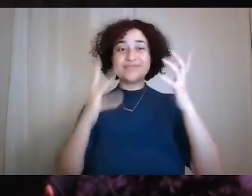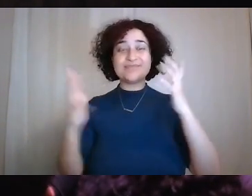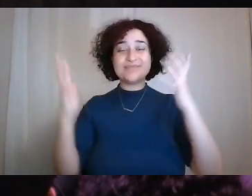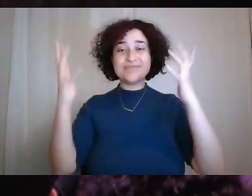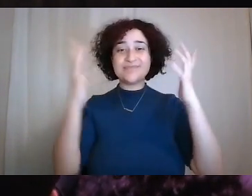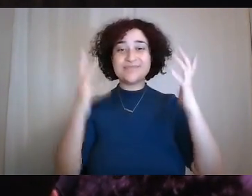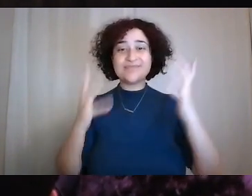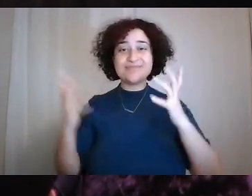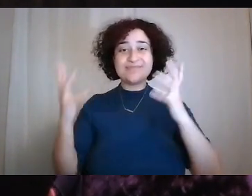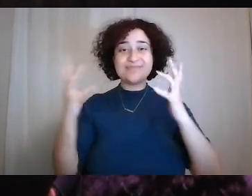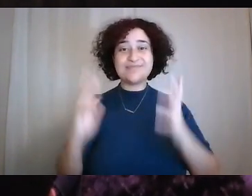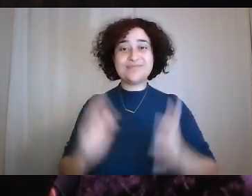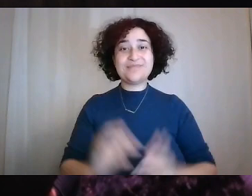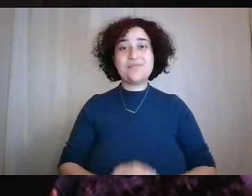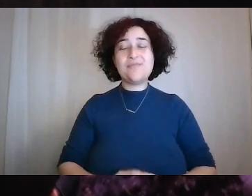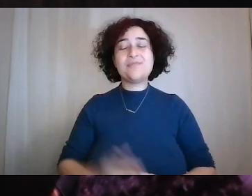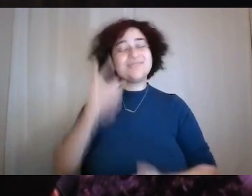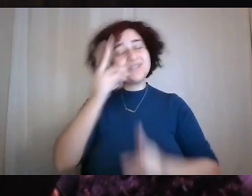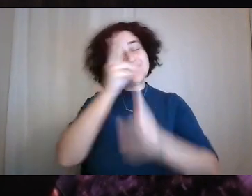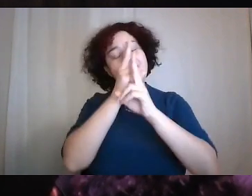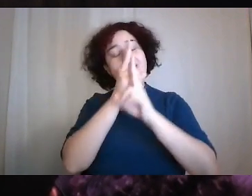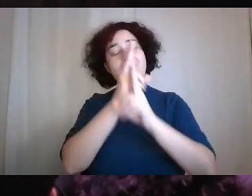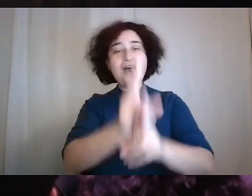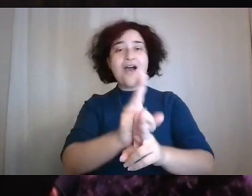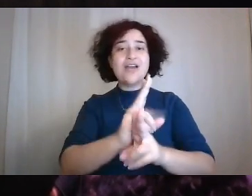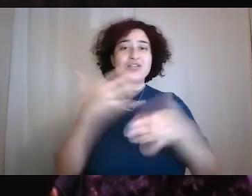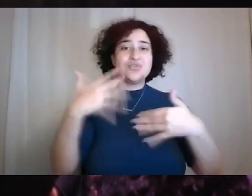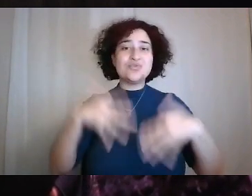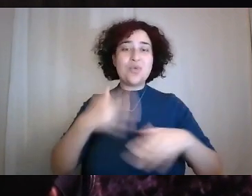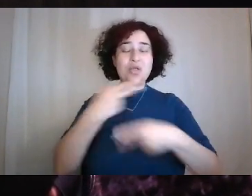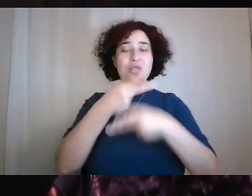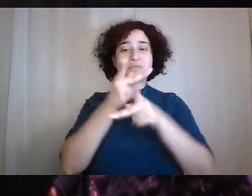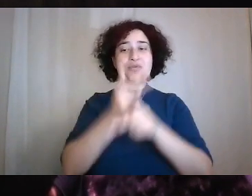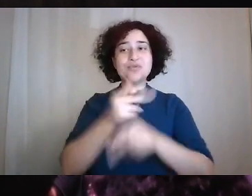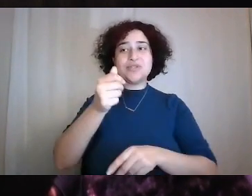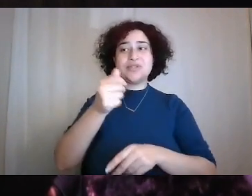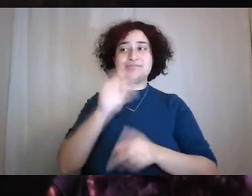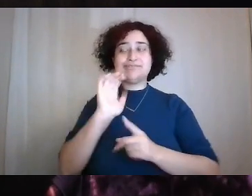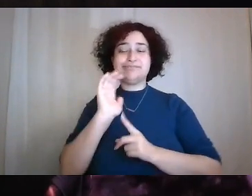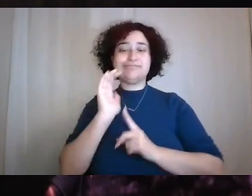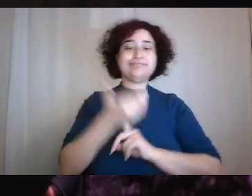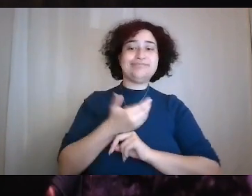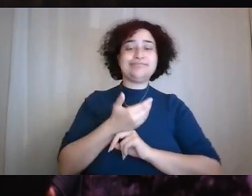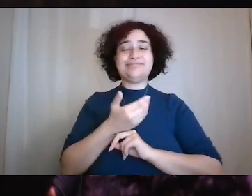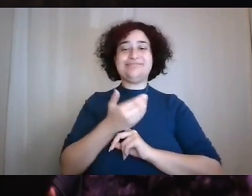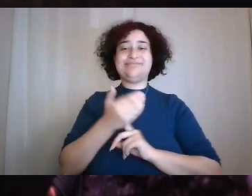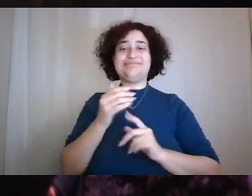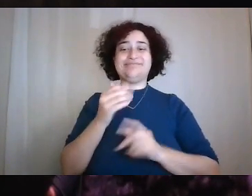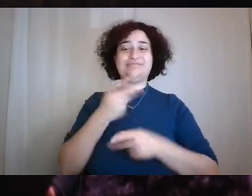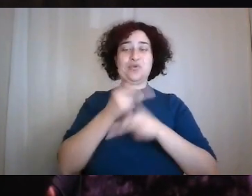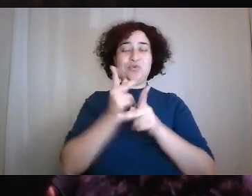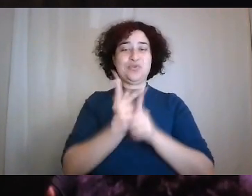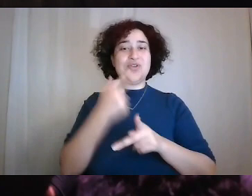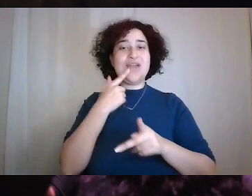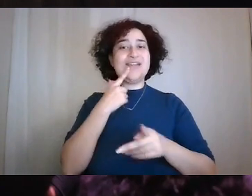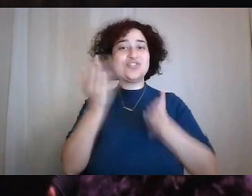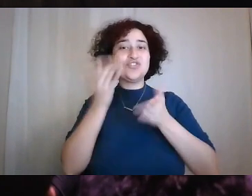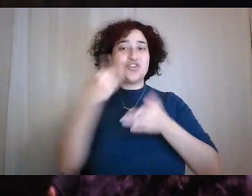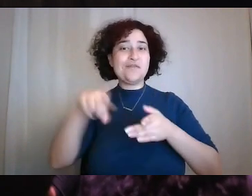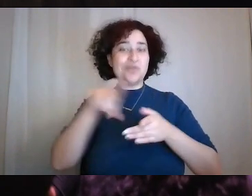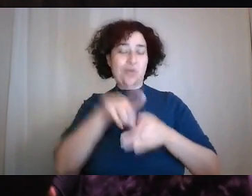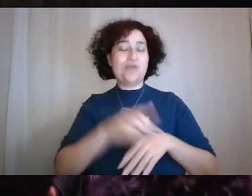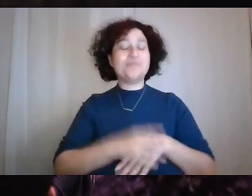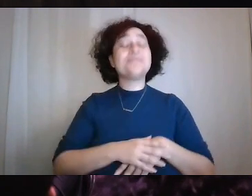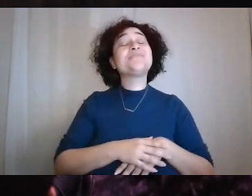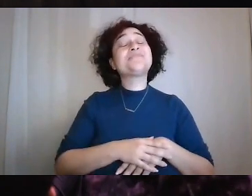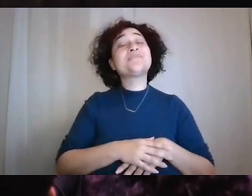It's an honor to wear the producer hat for this movement and to serve you all in this capacity. Over the weekend, you will hear from many people, so